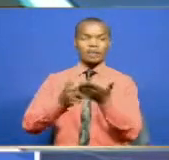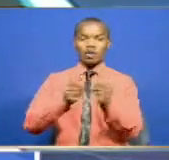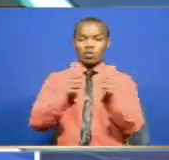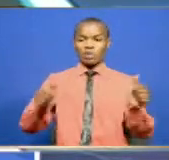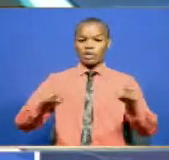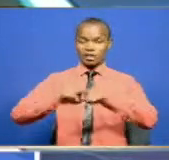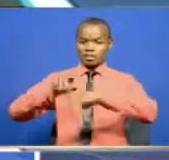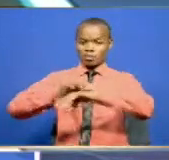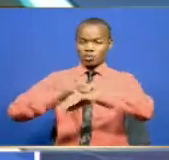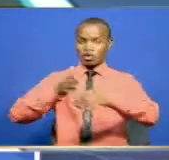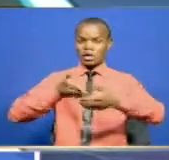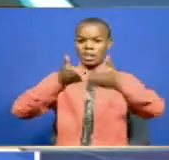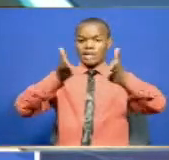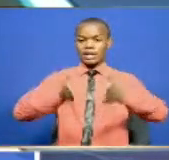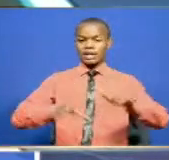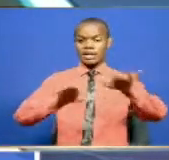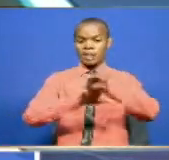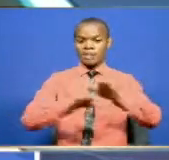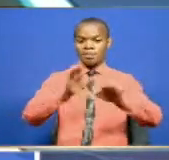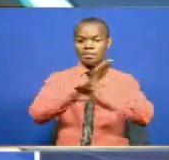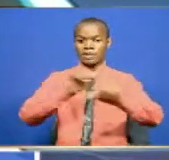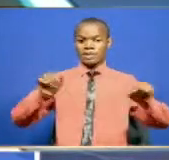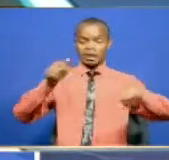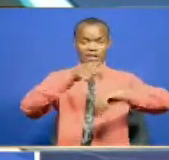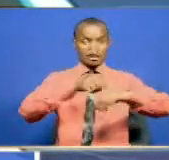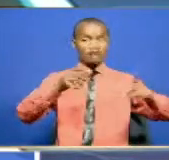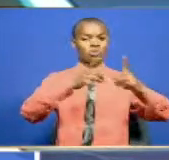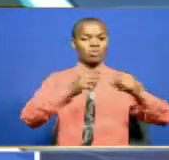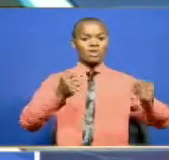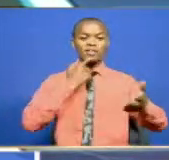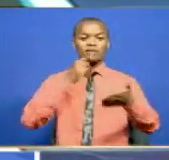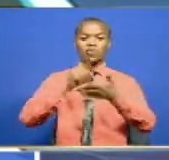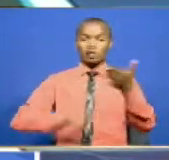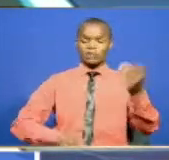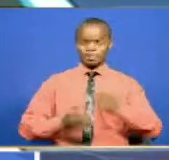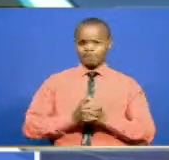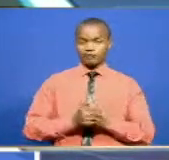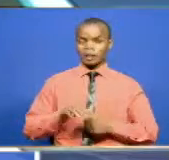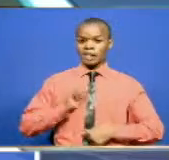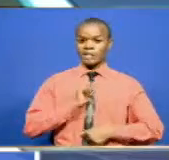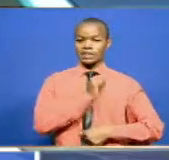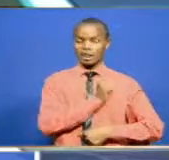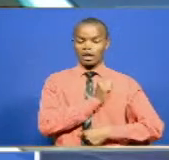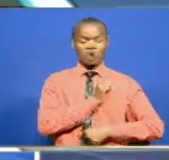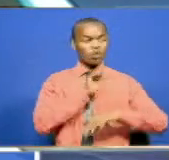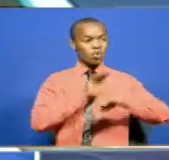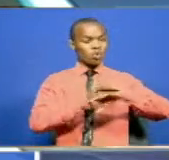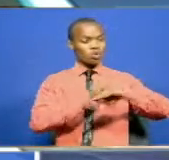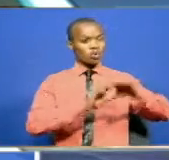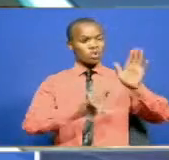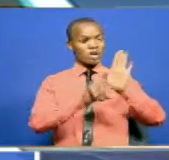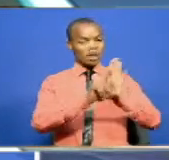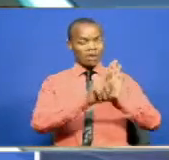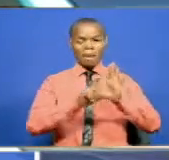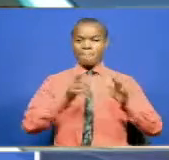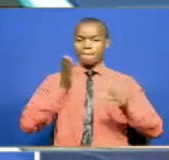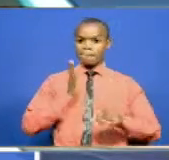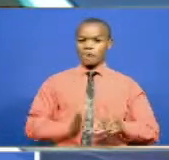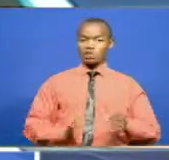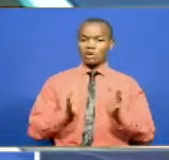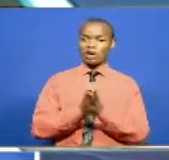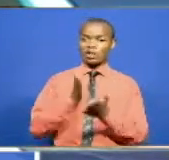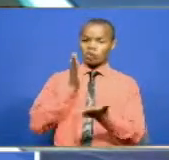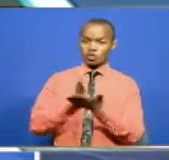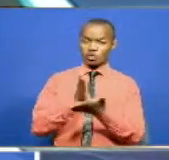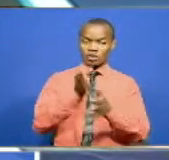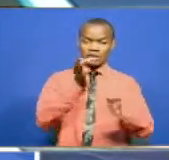leader. Deputy President William Ruto, in his tribute, said the late Kabaka was a fine legal mind and a fighter of equal justice